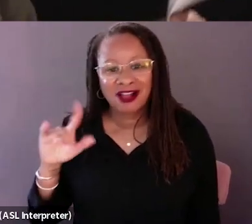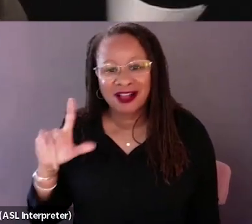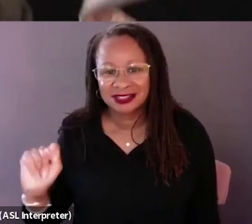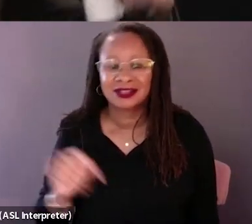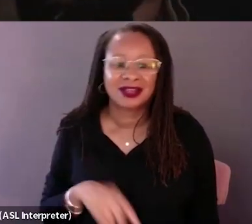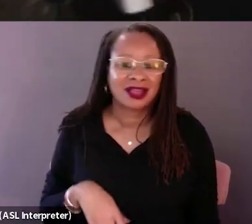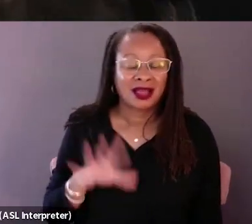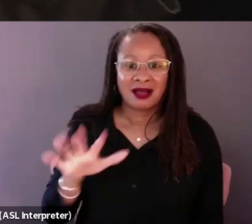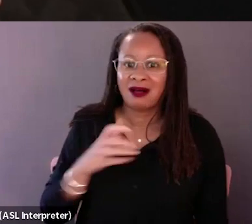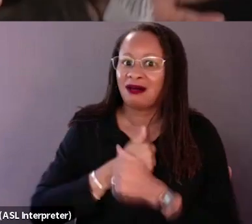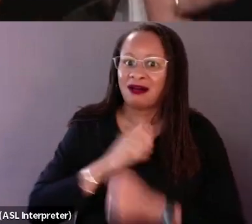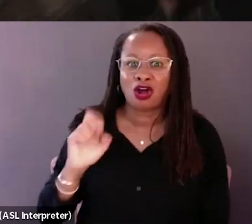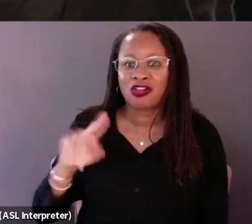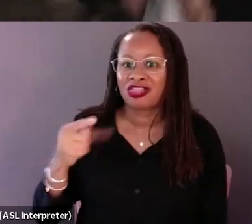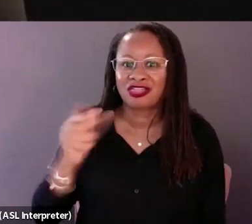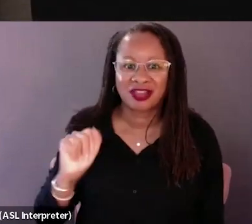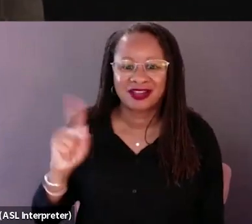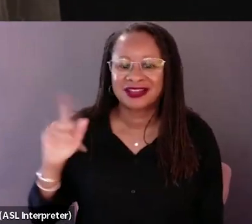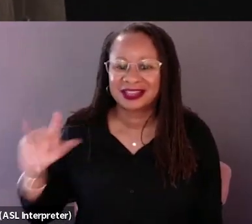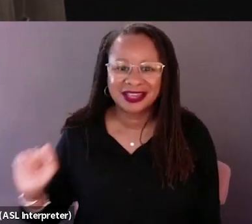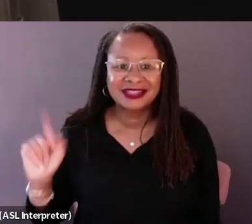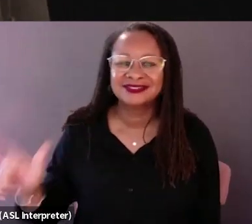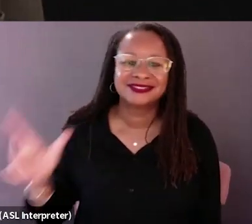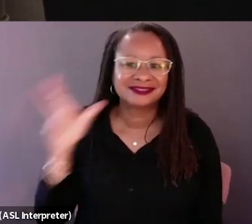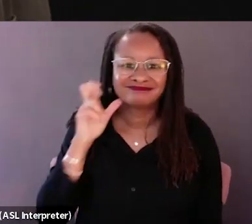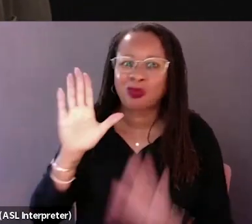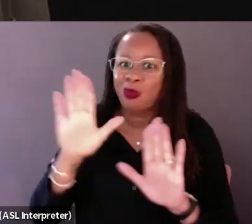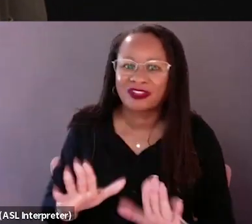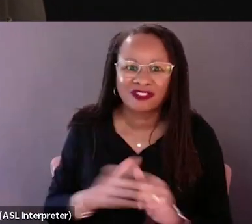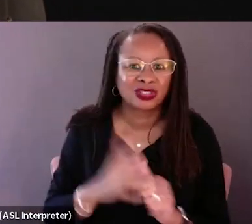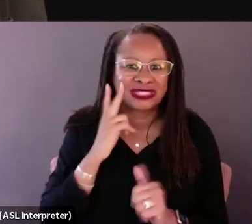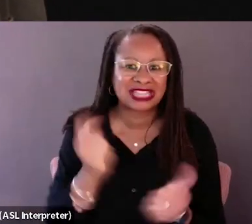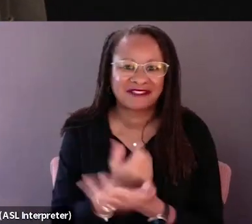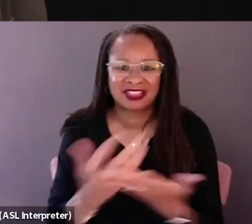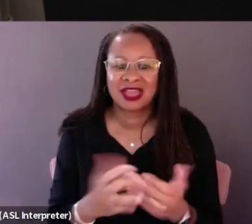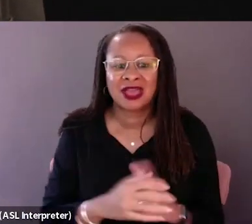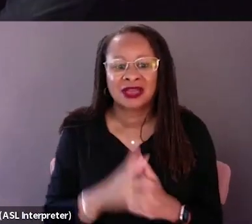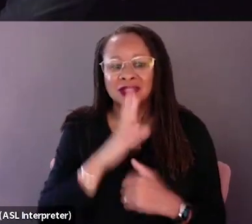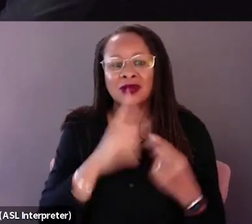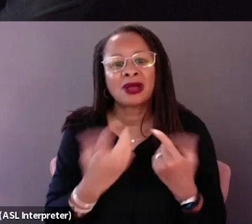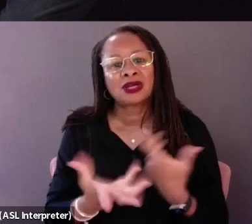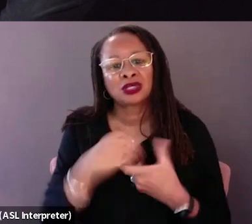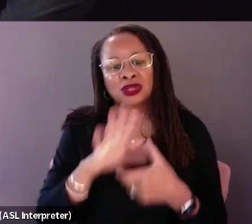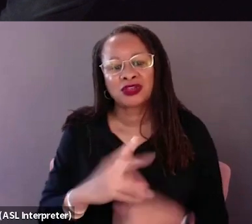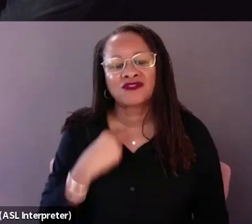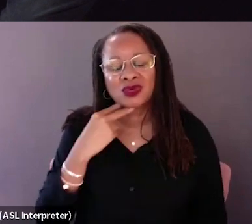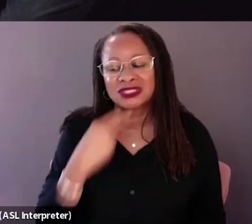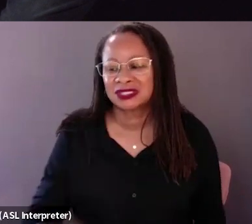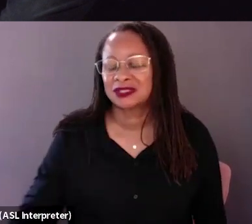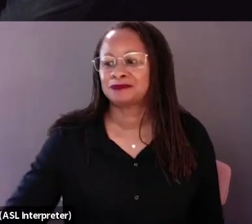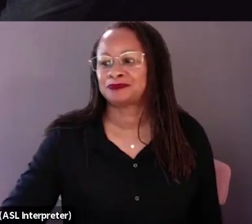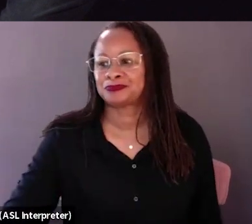You know, you feel like the cameras and what Eartha Kitt's saying and what Lady Bird's saying. But talk about like including their voices. I mean,